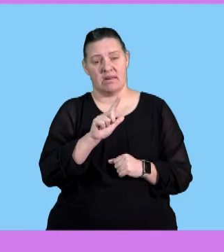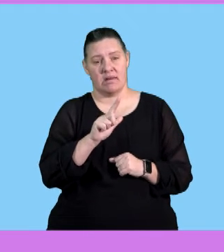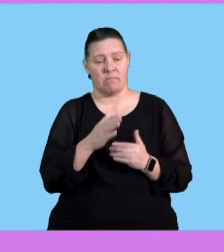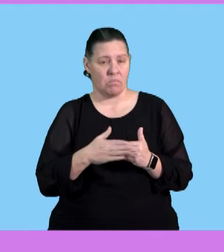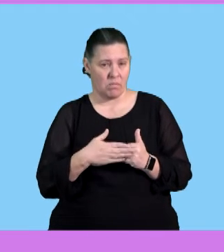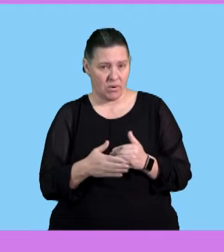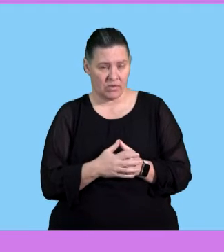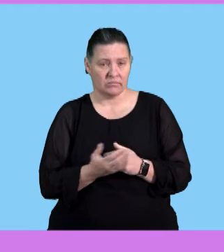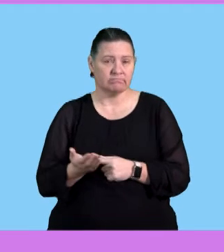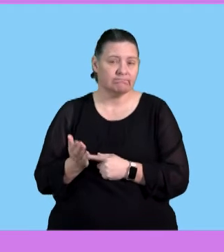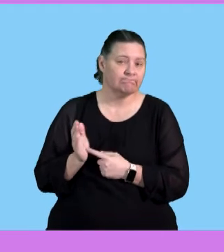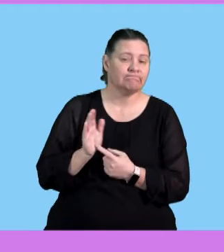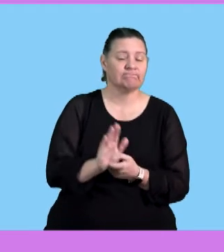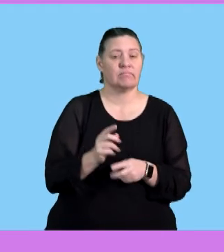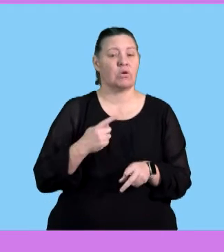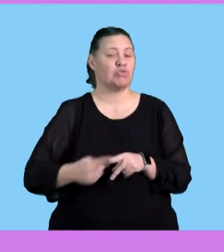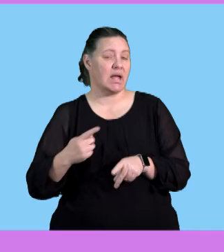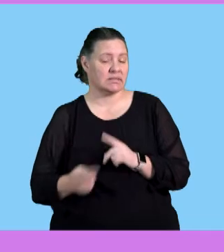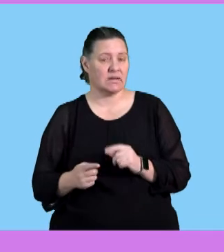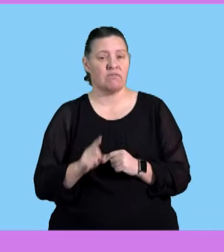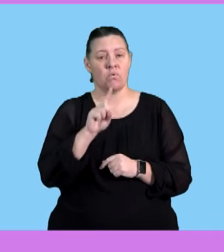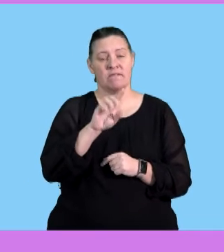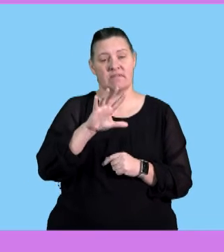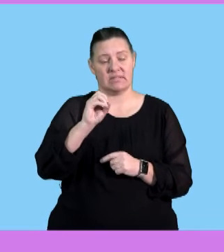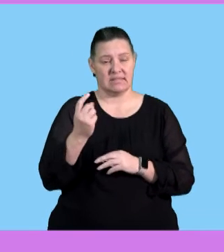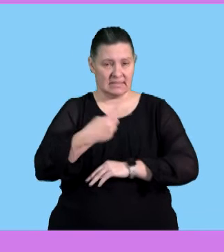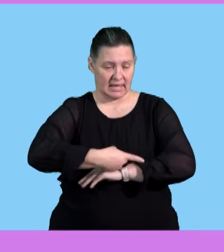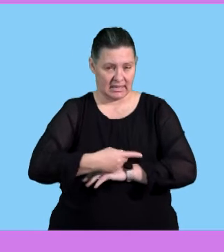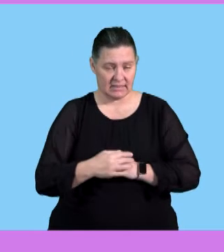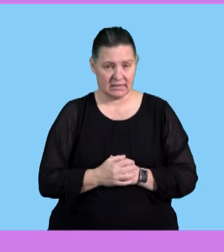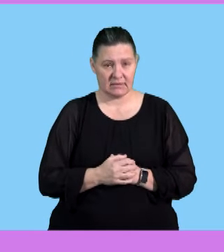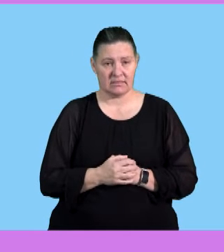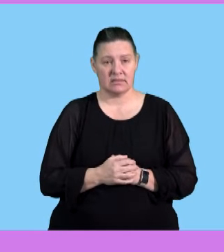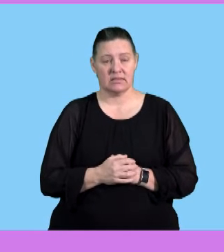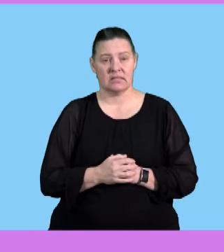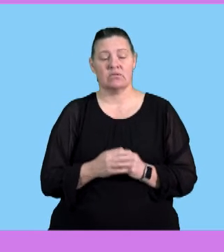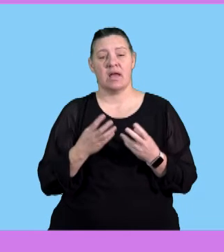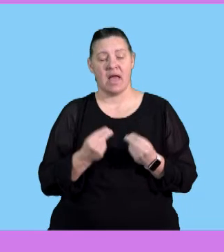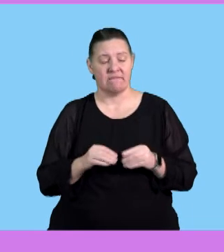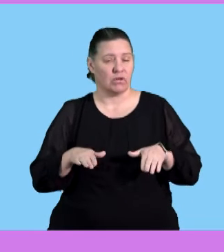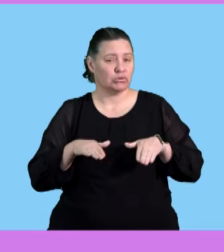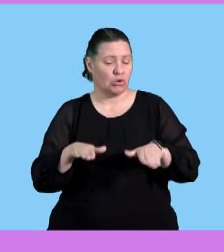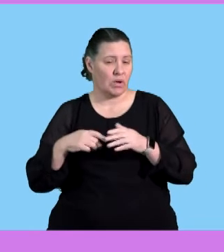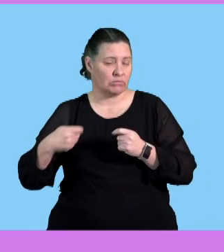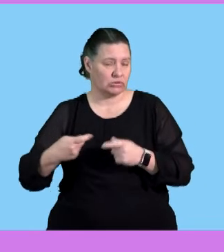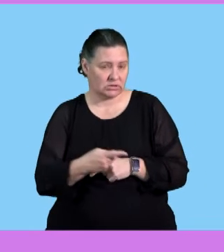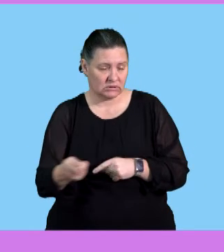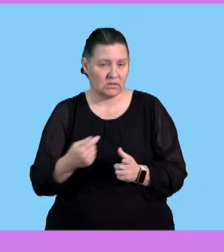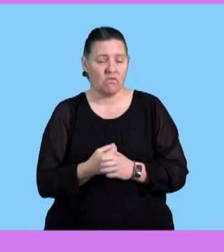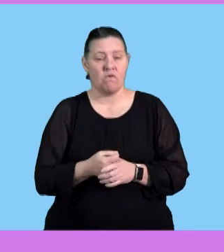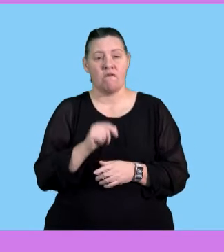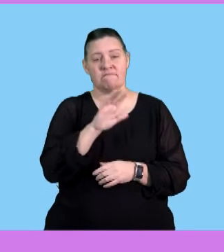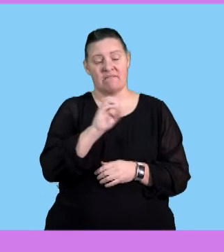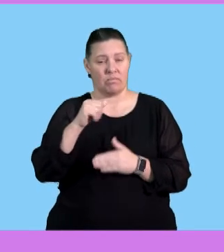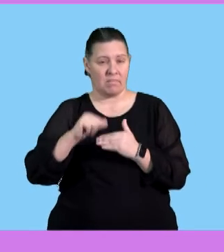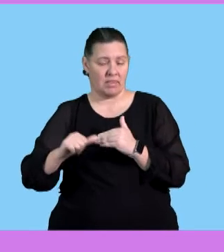dresses. So now she is displaying the rental for 150 Rand per day. She's got the sewing